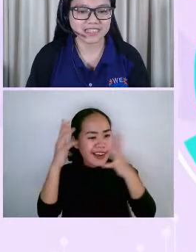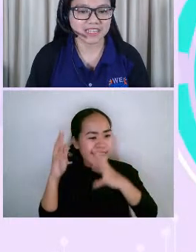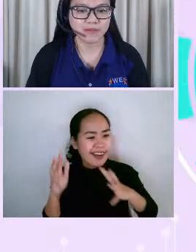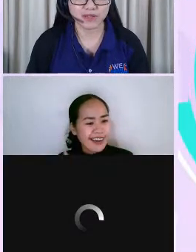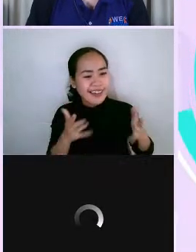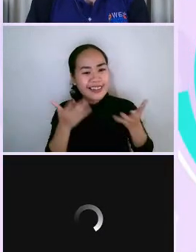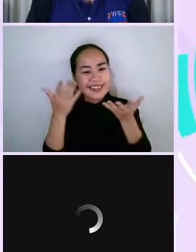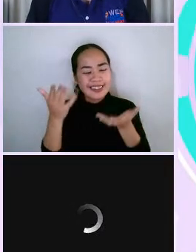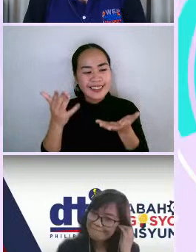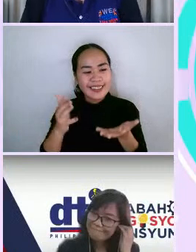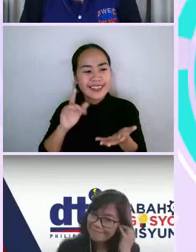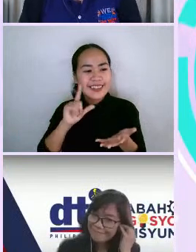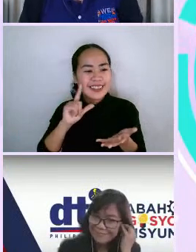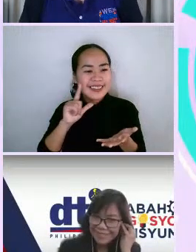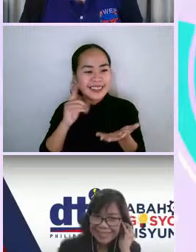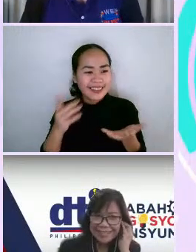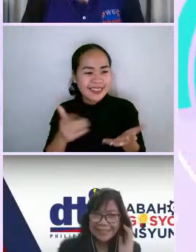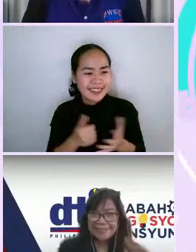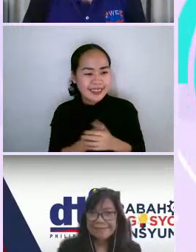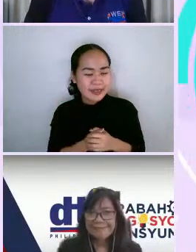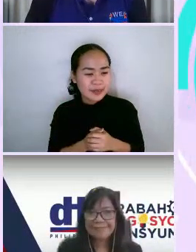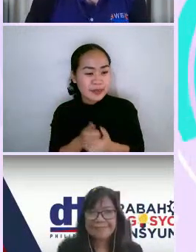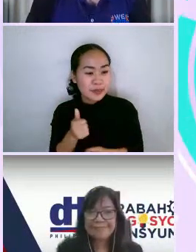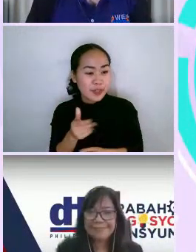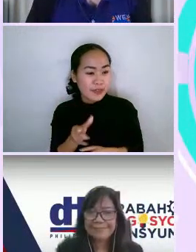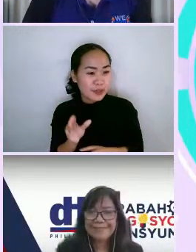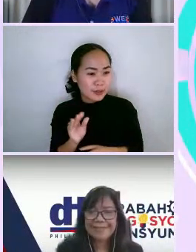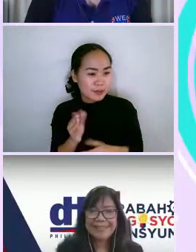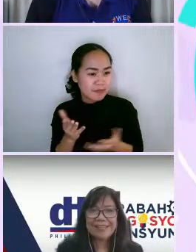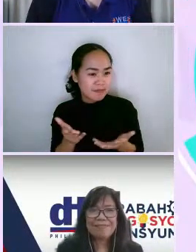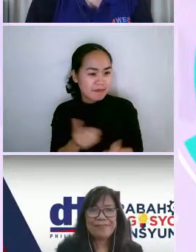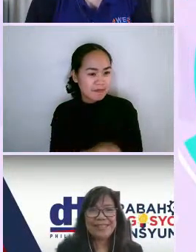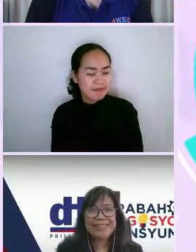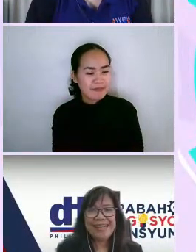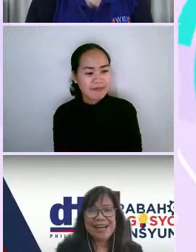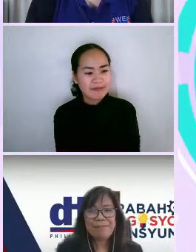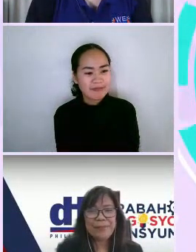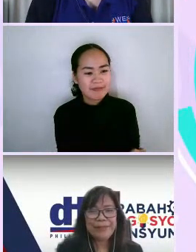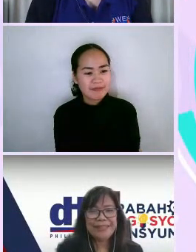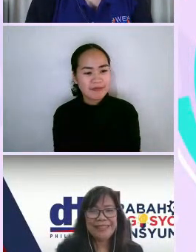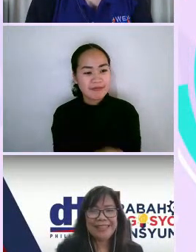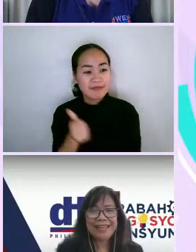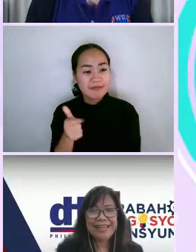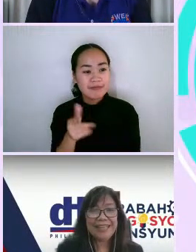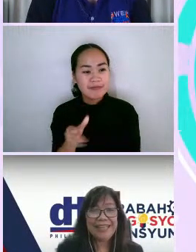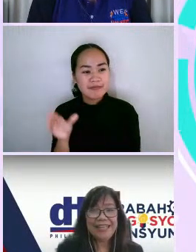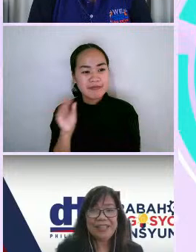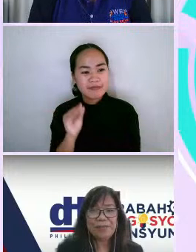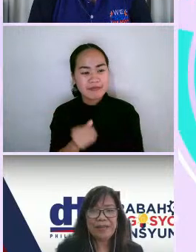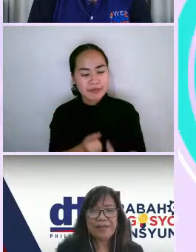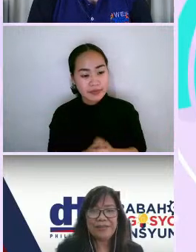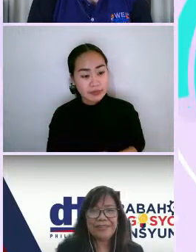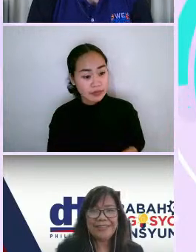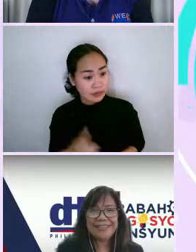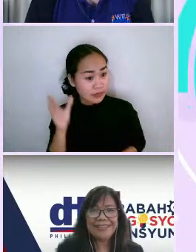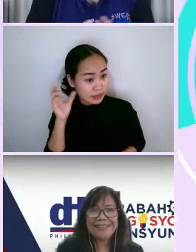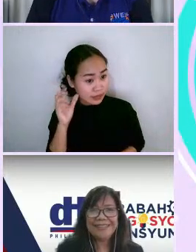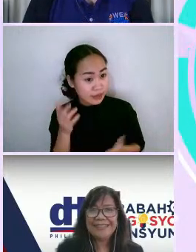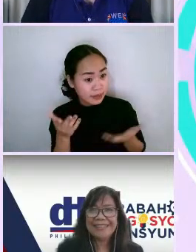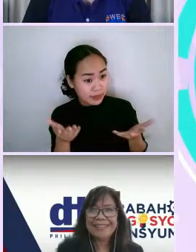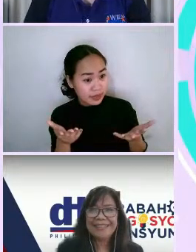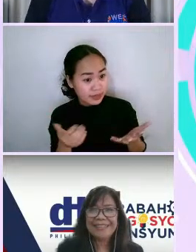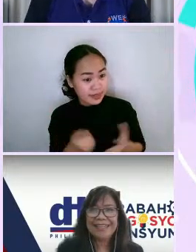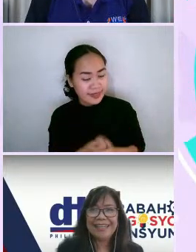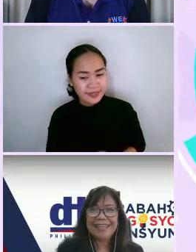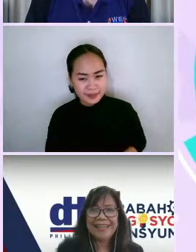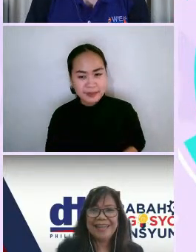ASEC Lenny Baluyot. Good afternoon, ASEC. Magandang hapon. Naririnig niyo ba ako? Yes